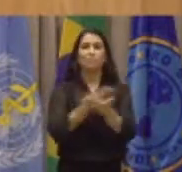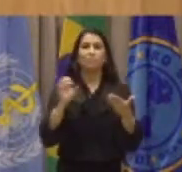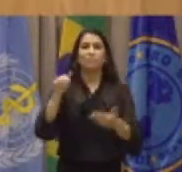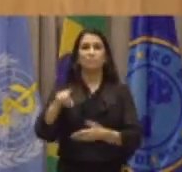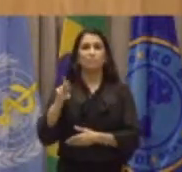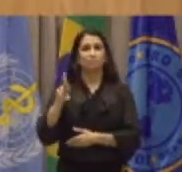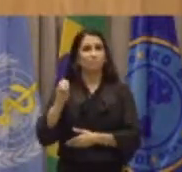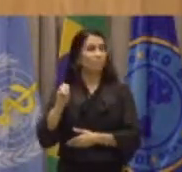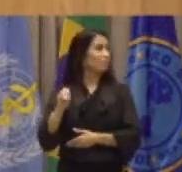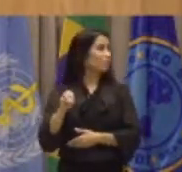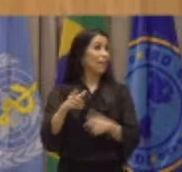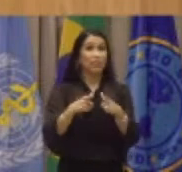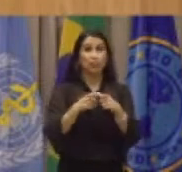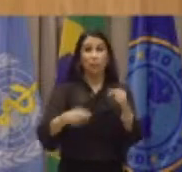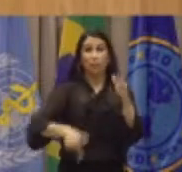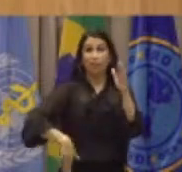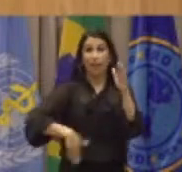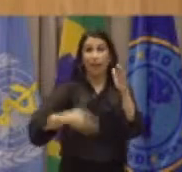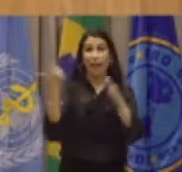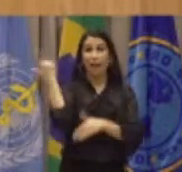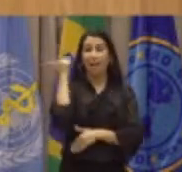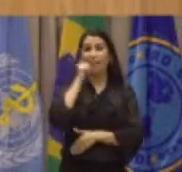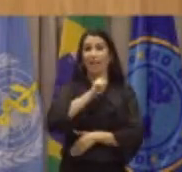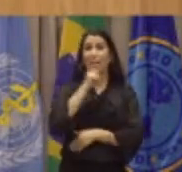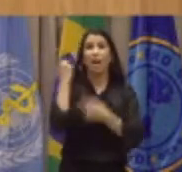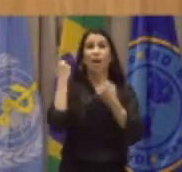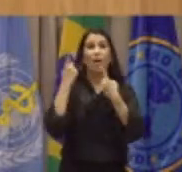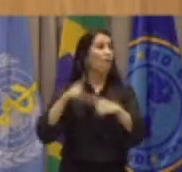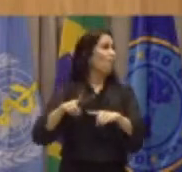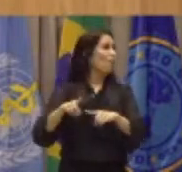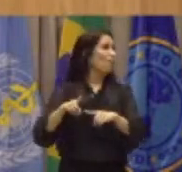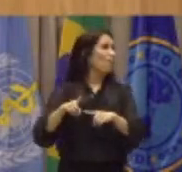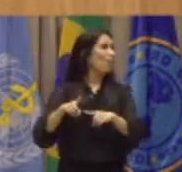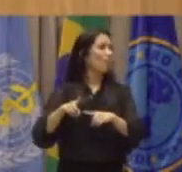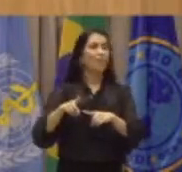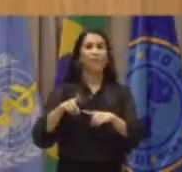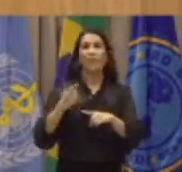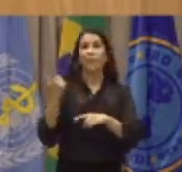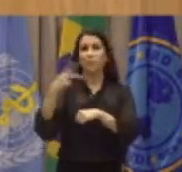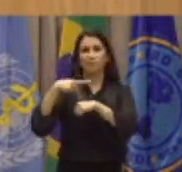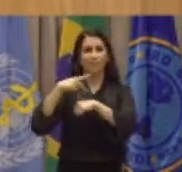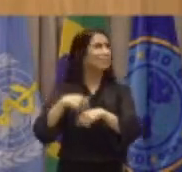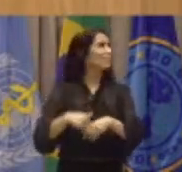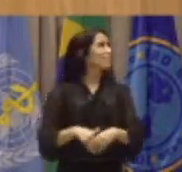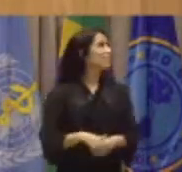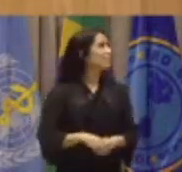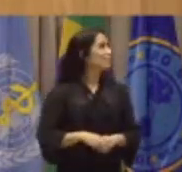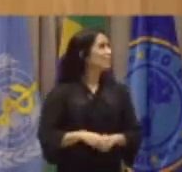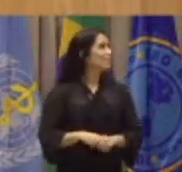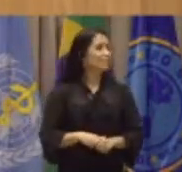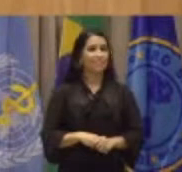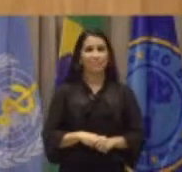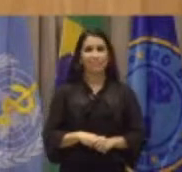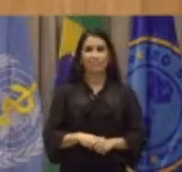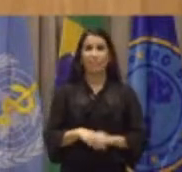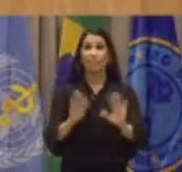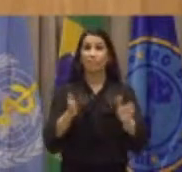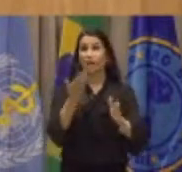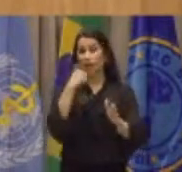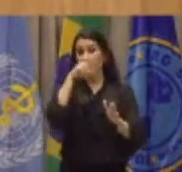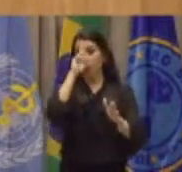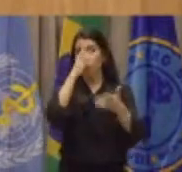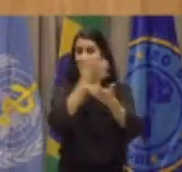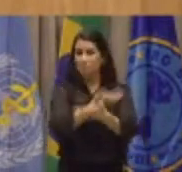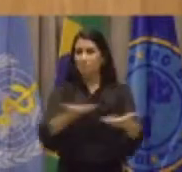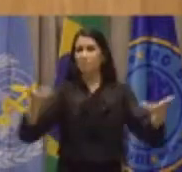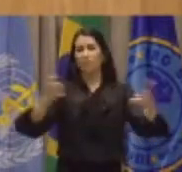And there's a good news here to Sandro because Japan is winning. Okay,